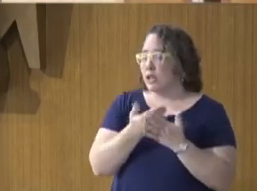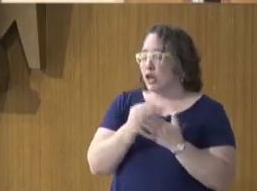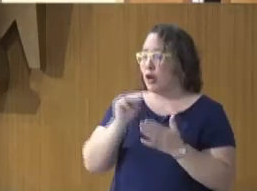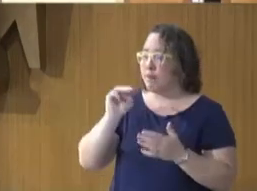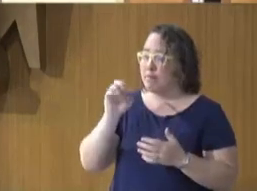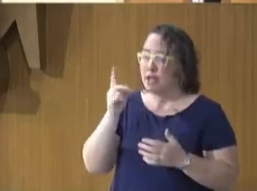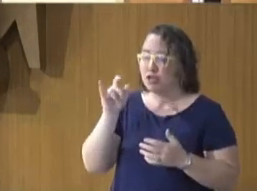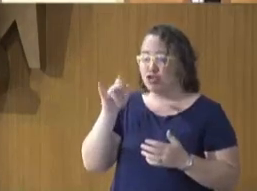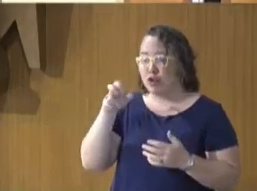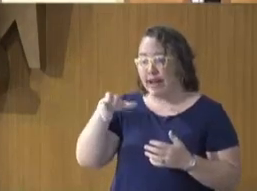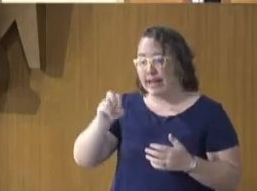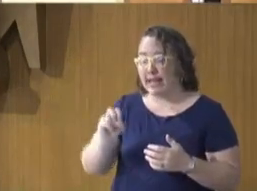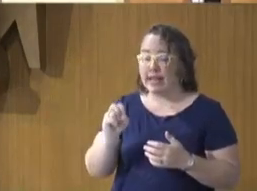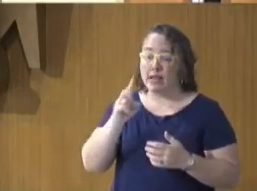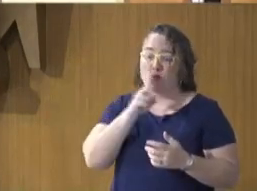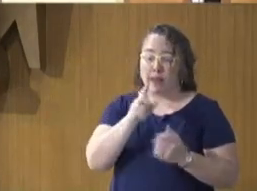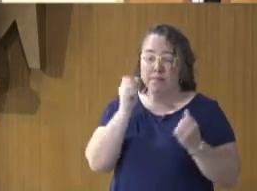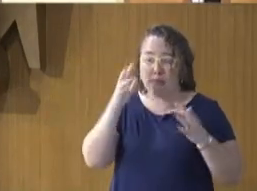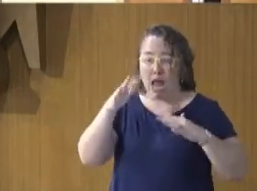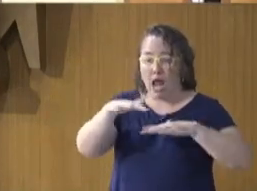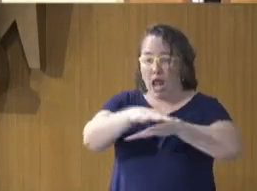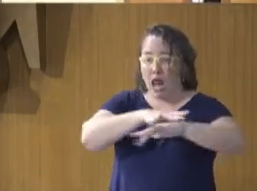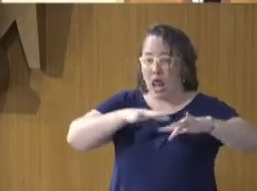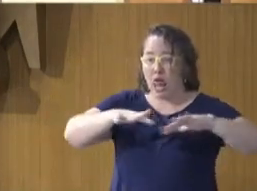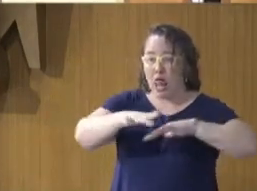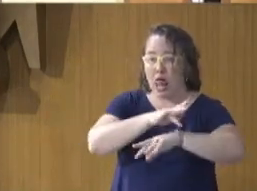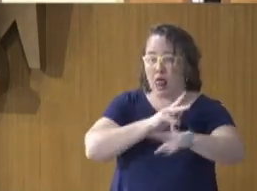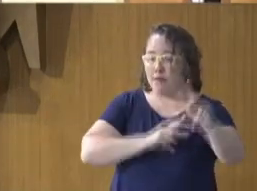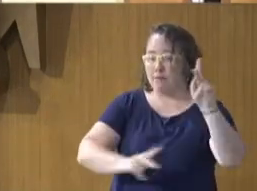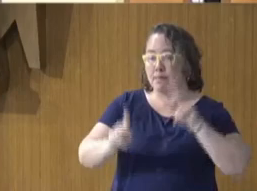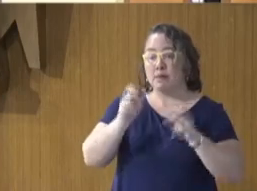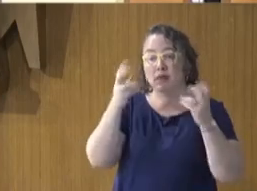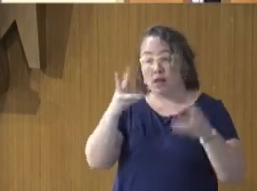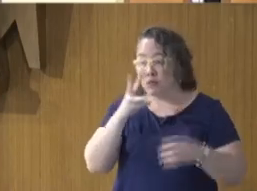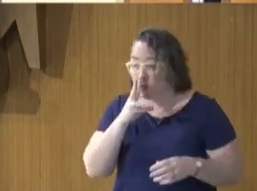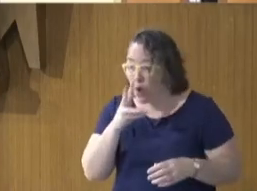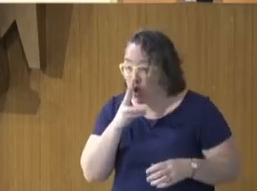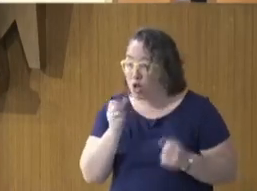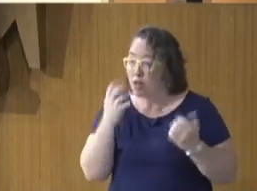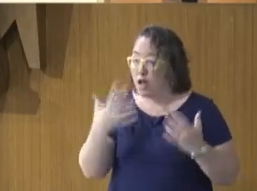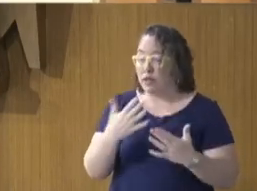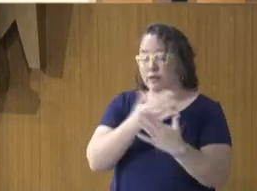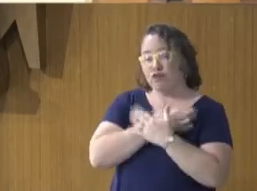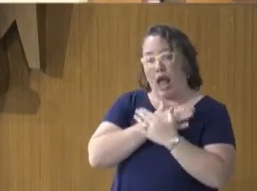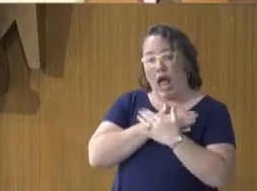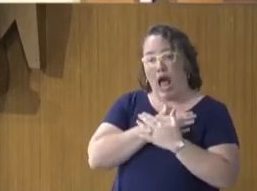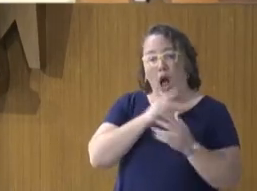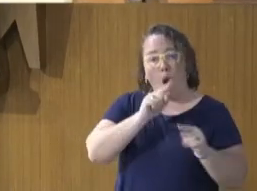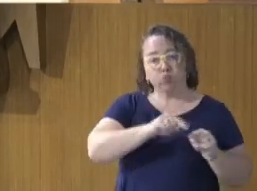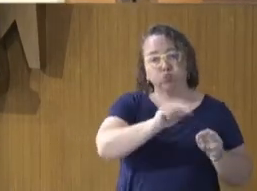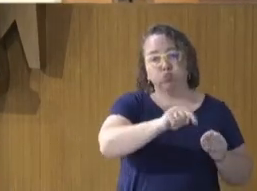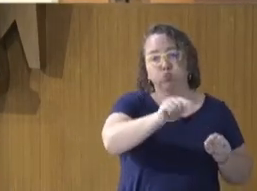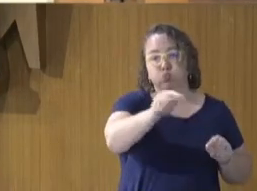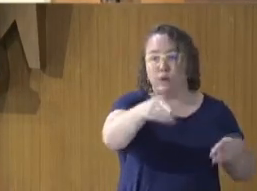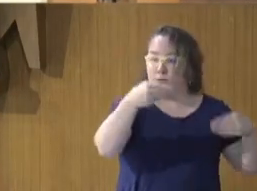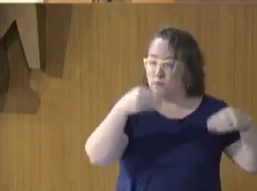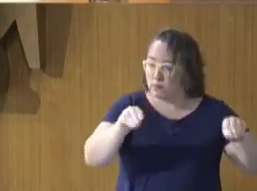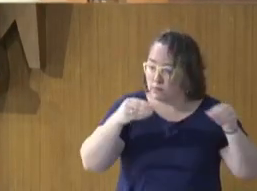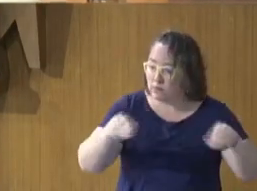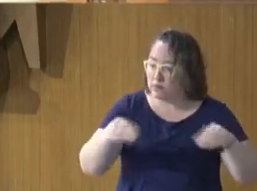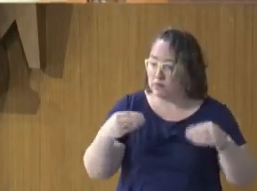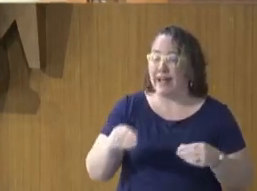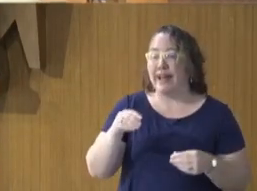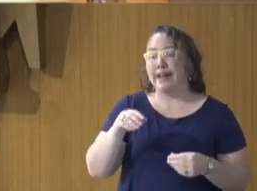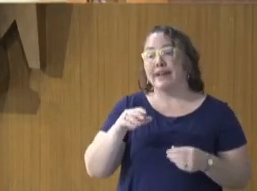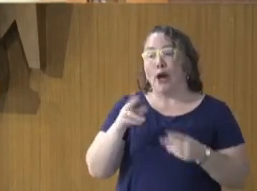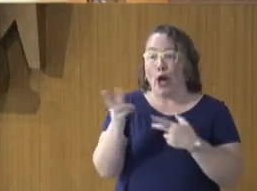It was a heavily traded route. So we have to assume there was lots of water, lots of rest stops and merchants, a lot of good five-star